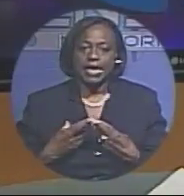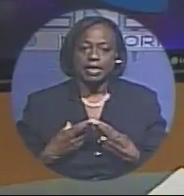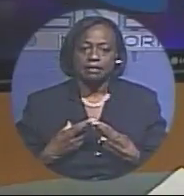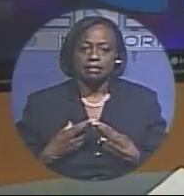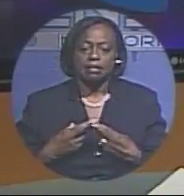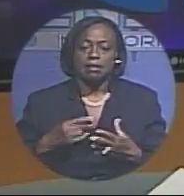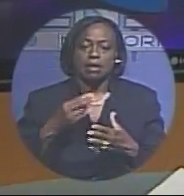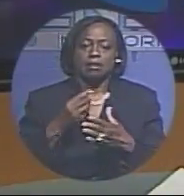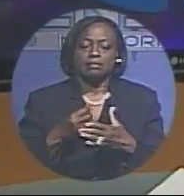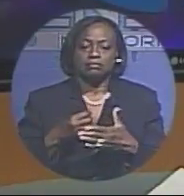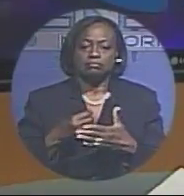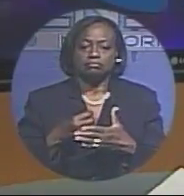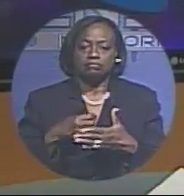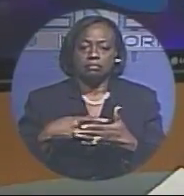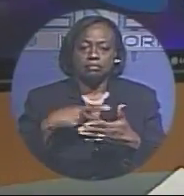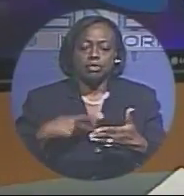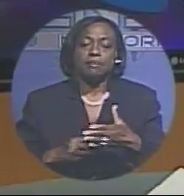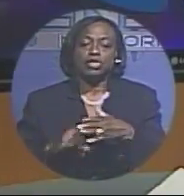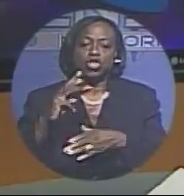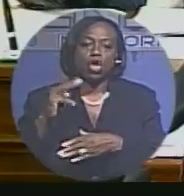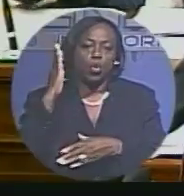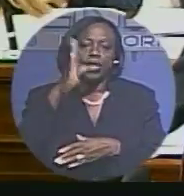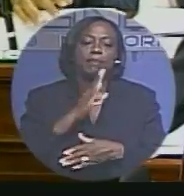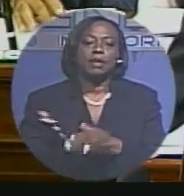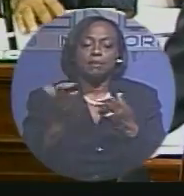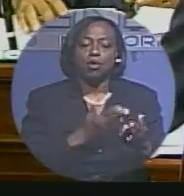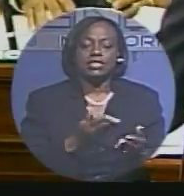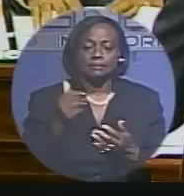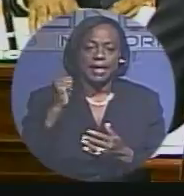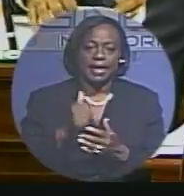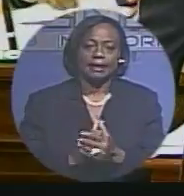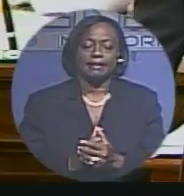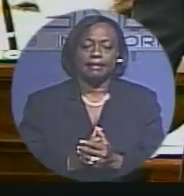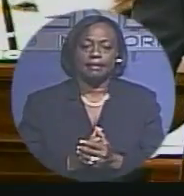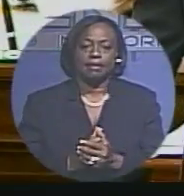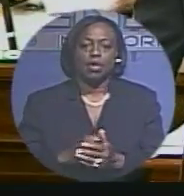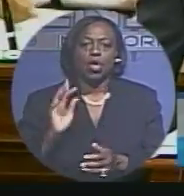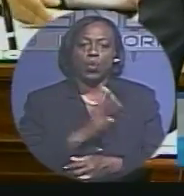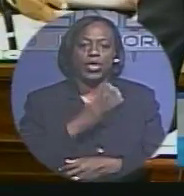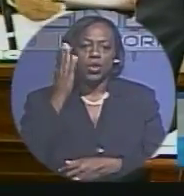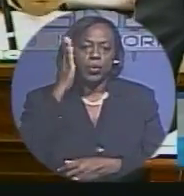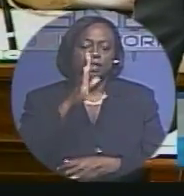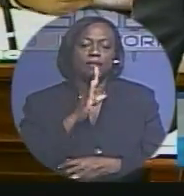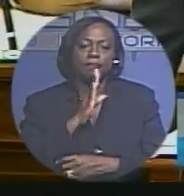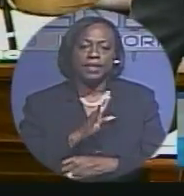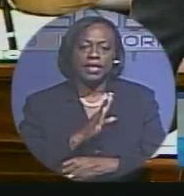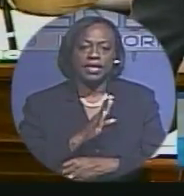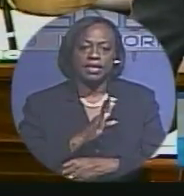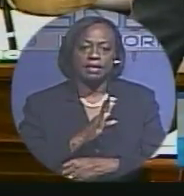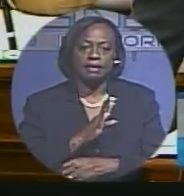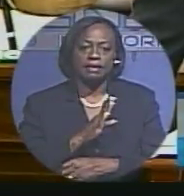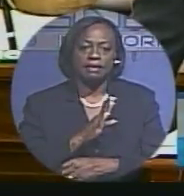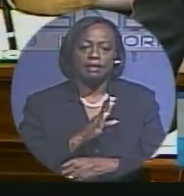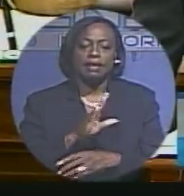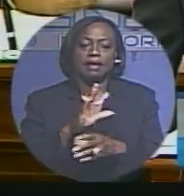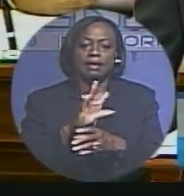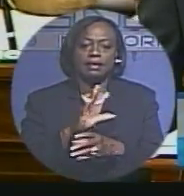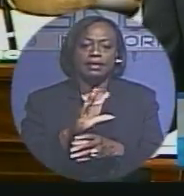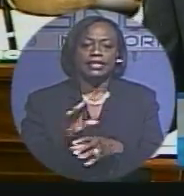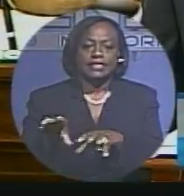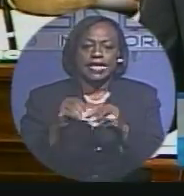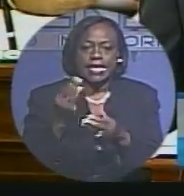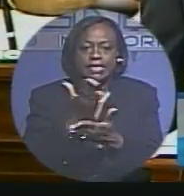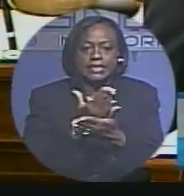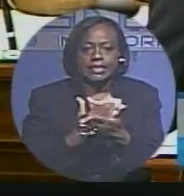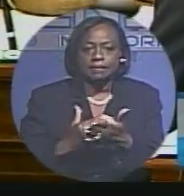Bahamas Police Force. We will also be employing some of the police officers who